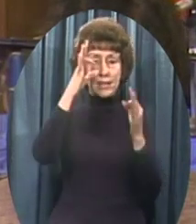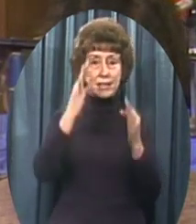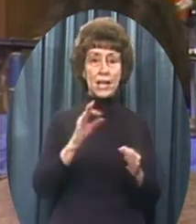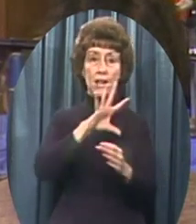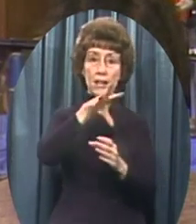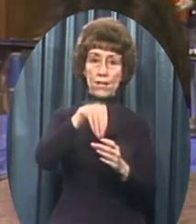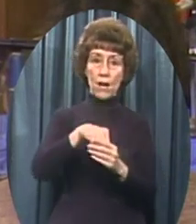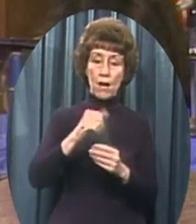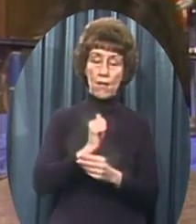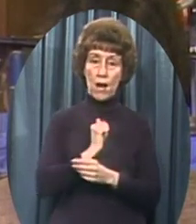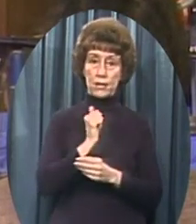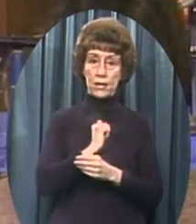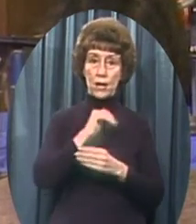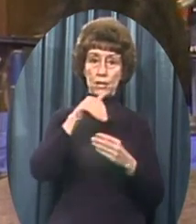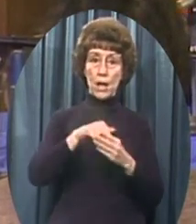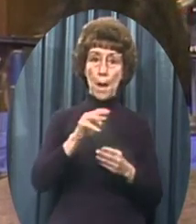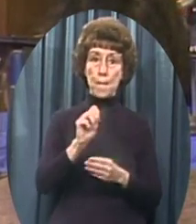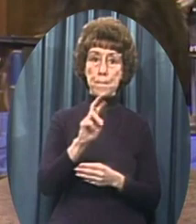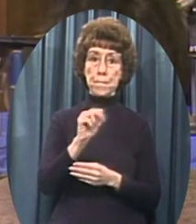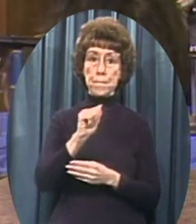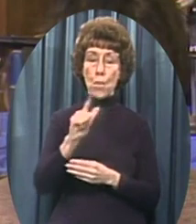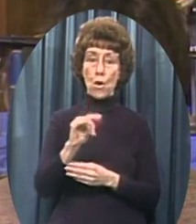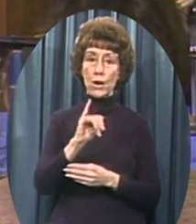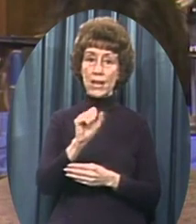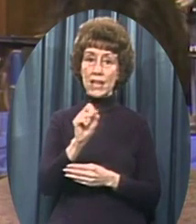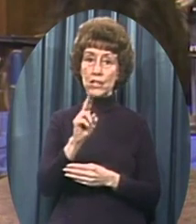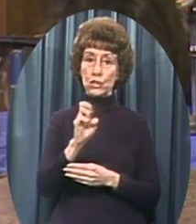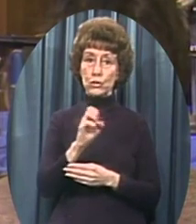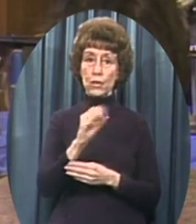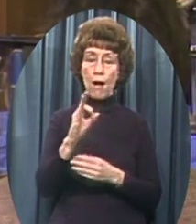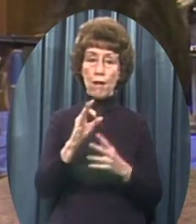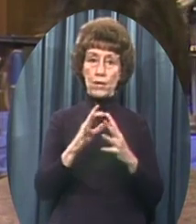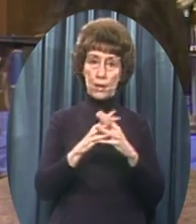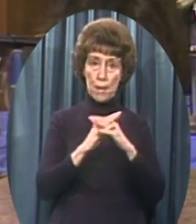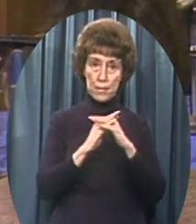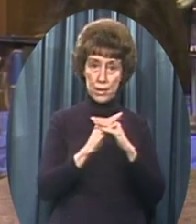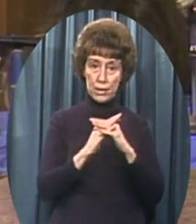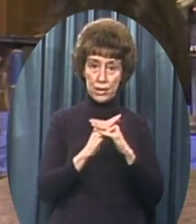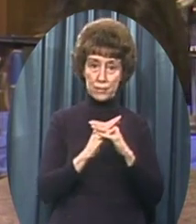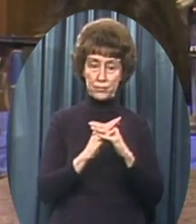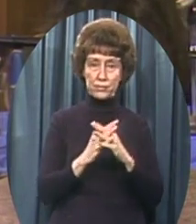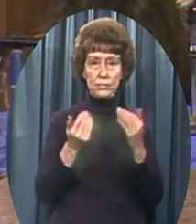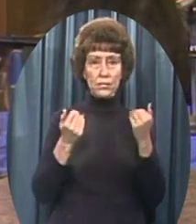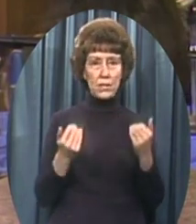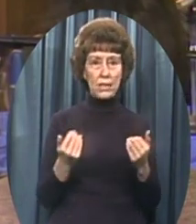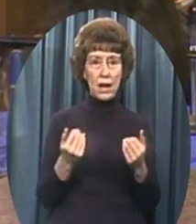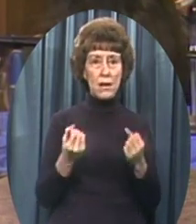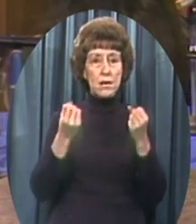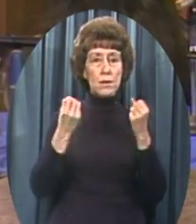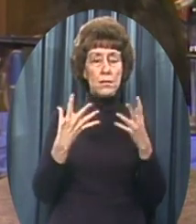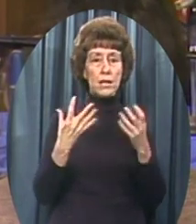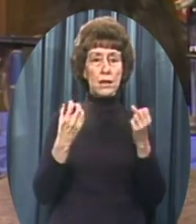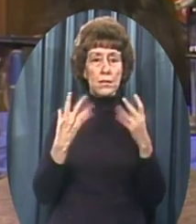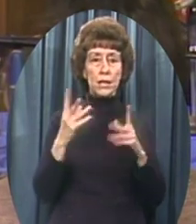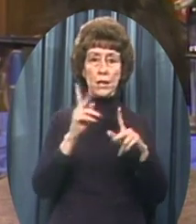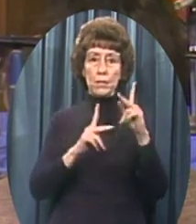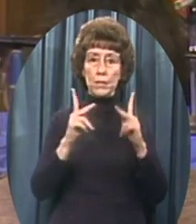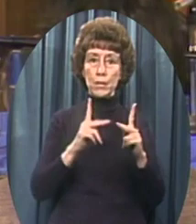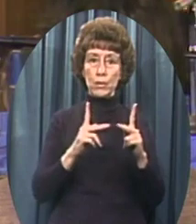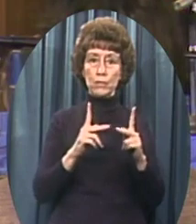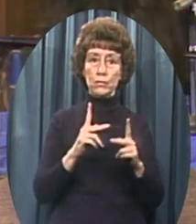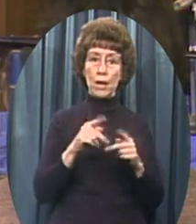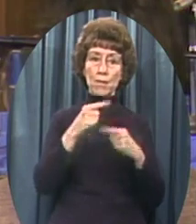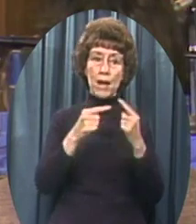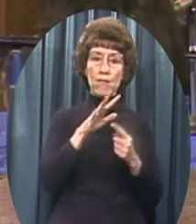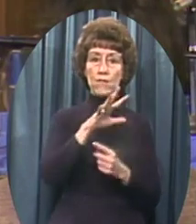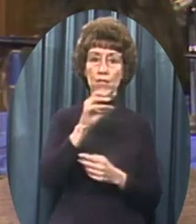said that we believe the Ten Commandments are valid for today. I suspect that was the same percentage that believed that back in 1776.